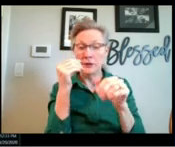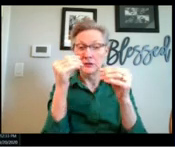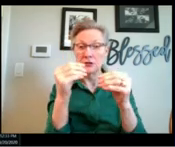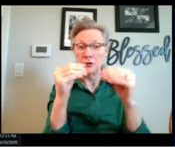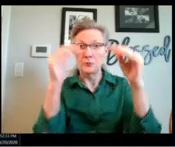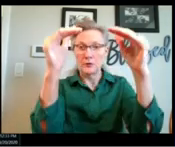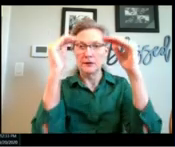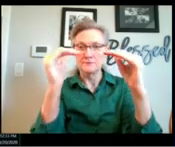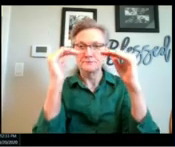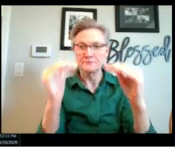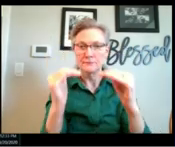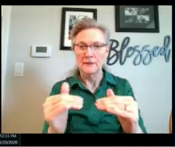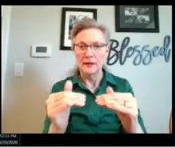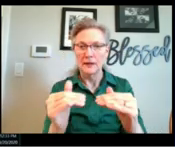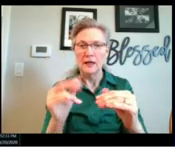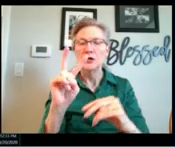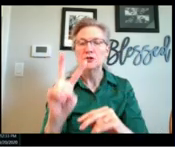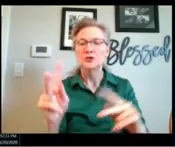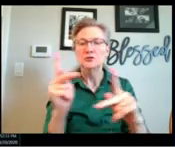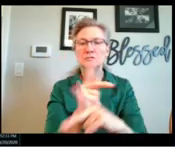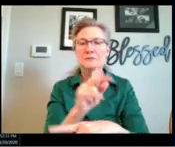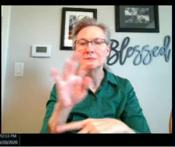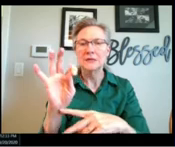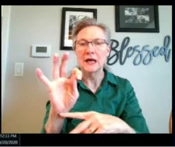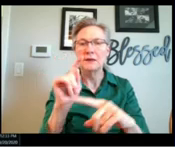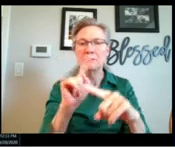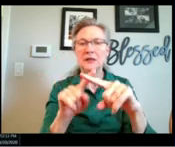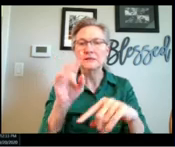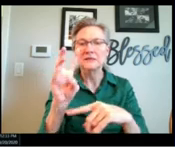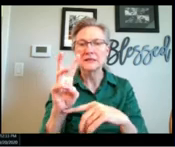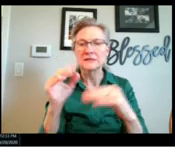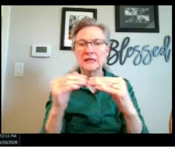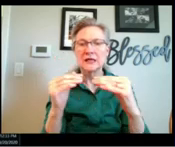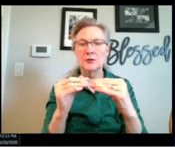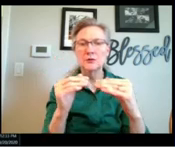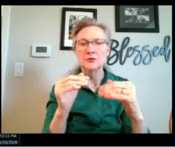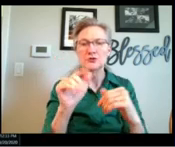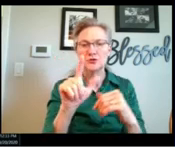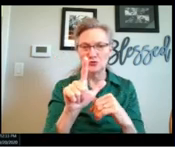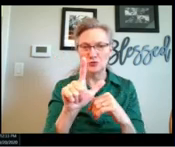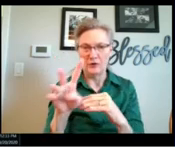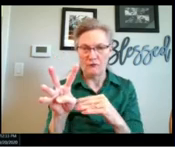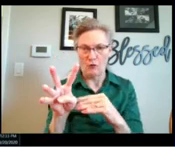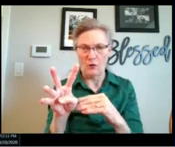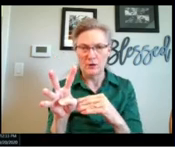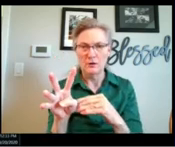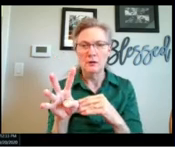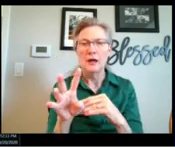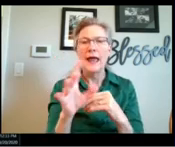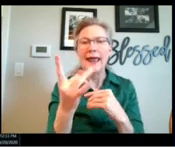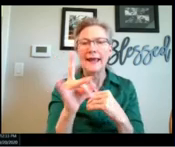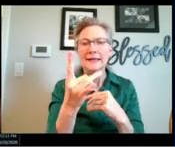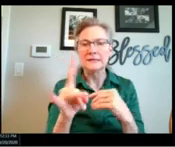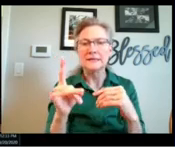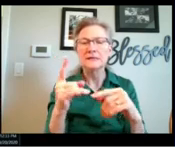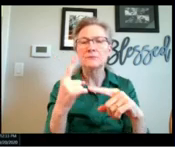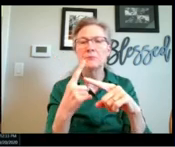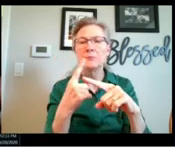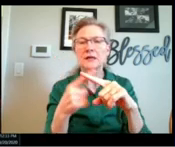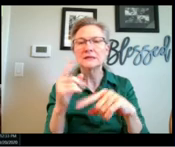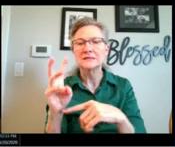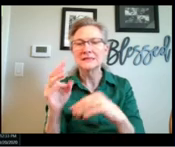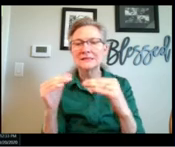equation, we have 2 times 9 plus 6, that gives us 18. Plus 6, and 18 plus